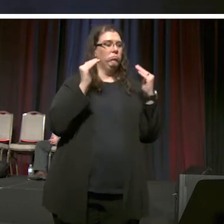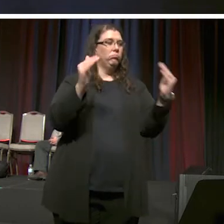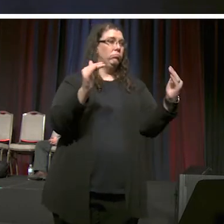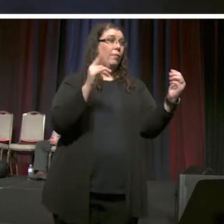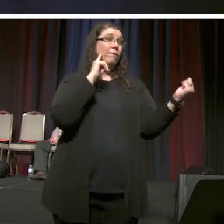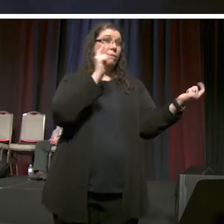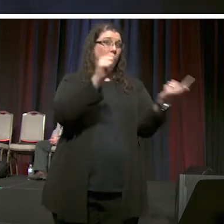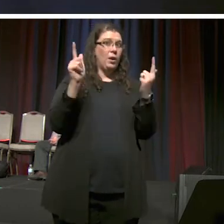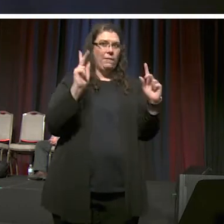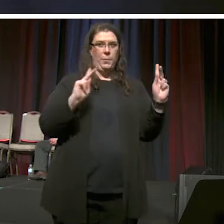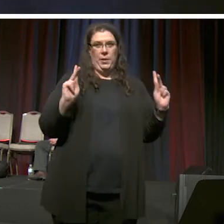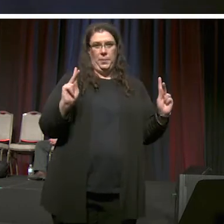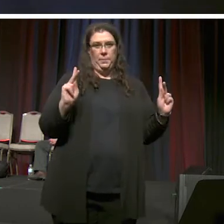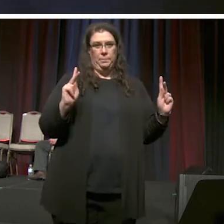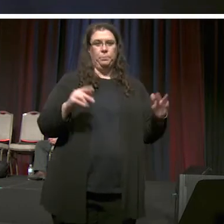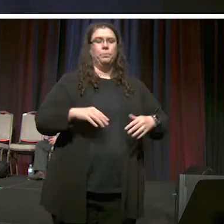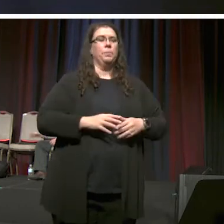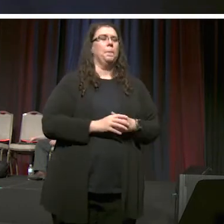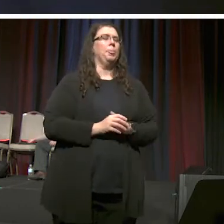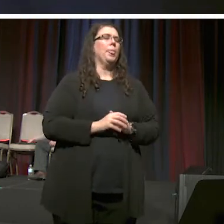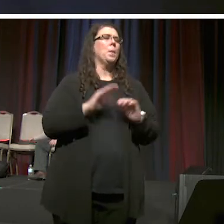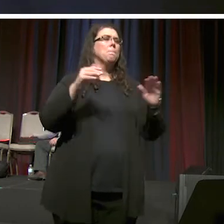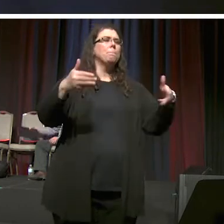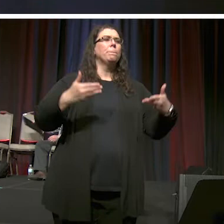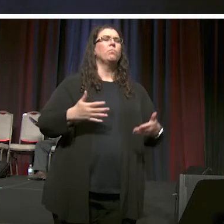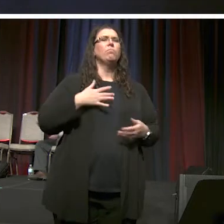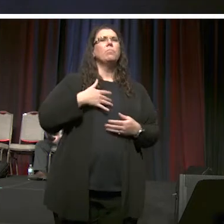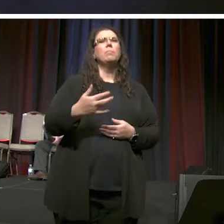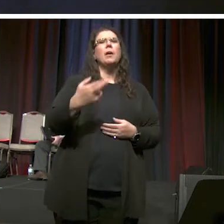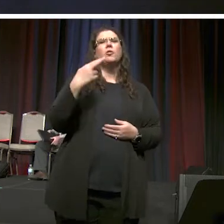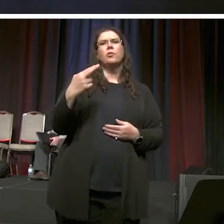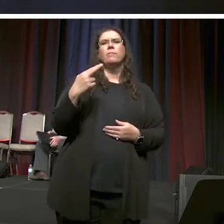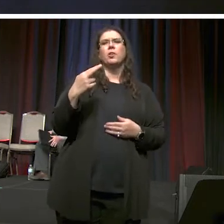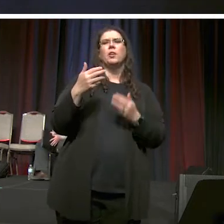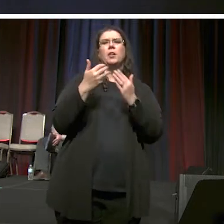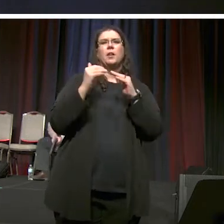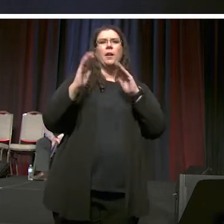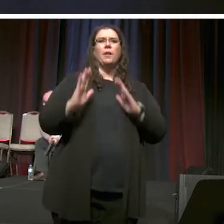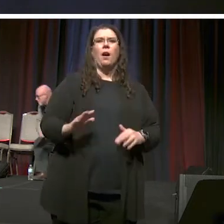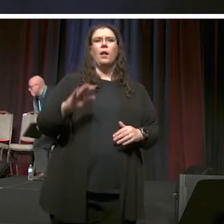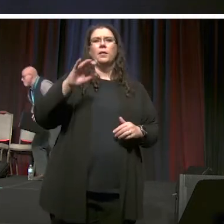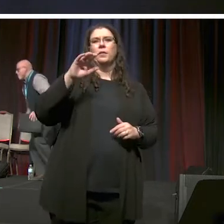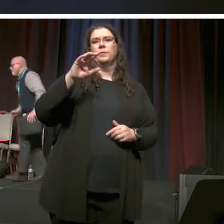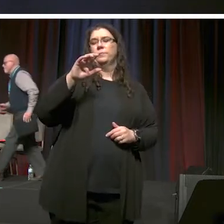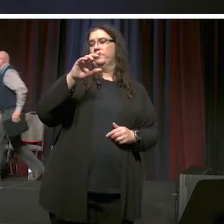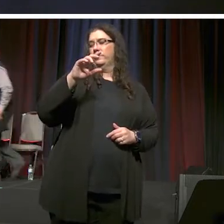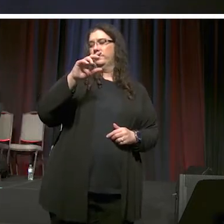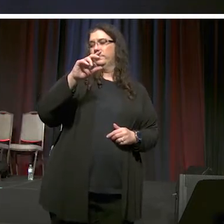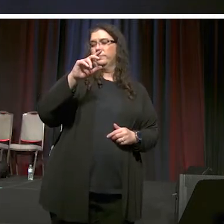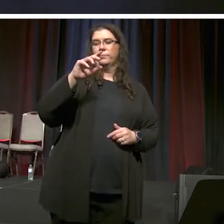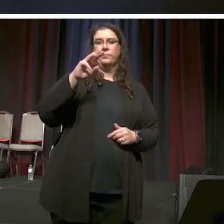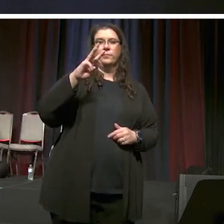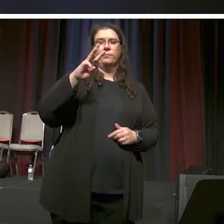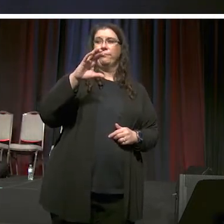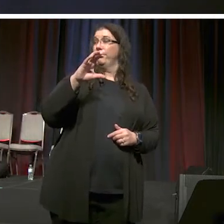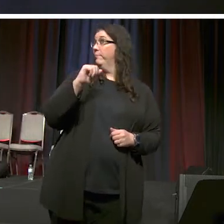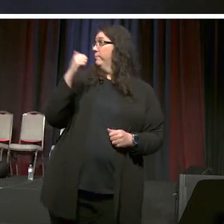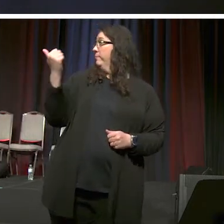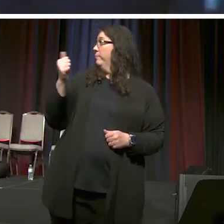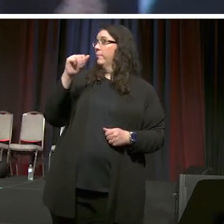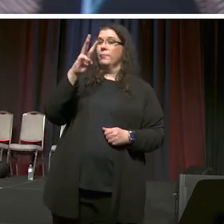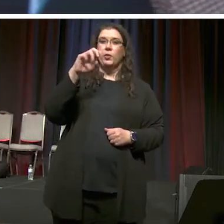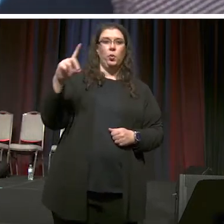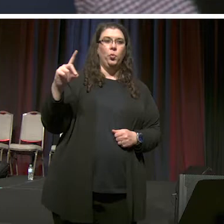everyone. I'd like to invite my good friend and colleague, Reverend Darren Cushman Wood, pastor at North United Methodist Church, to share some